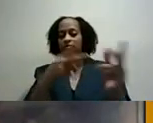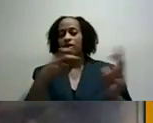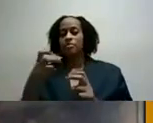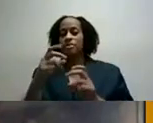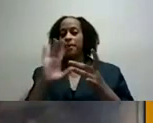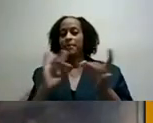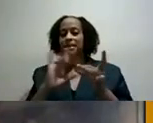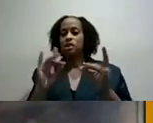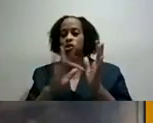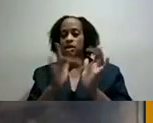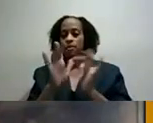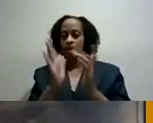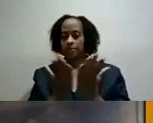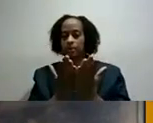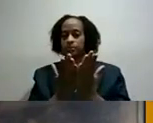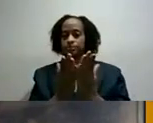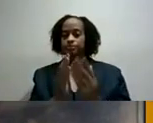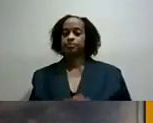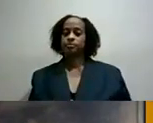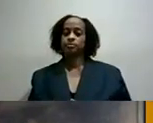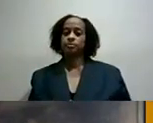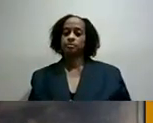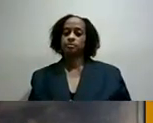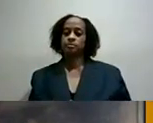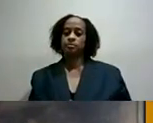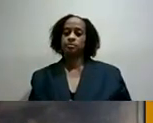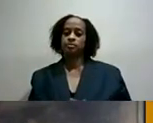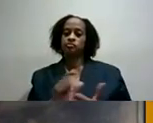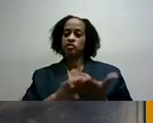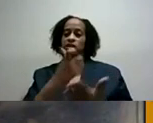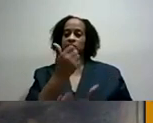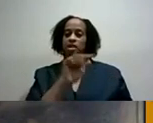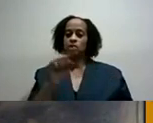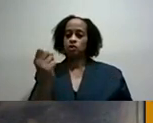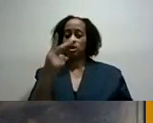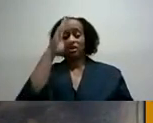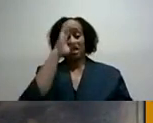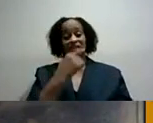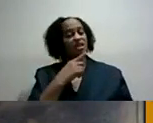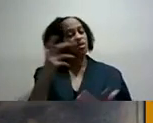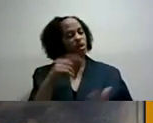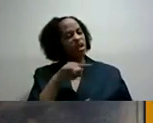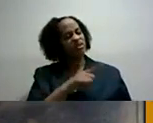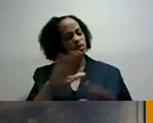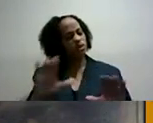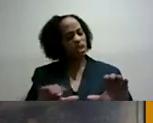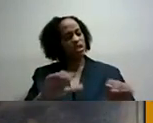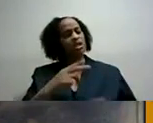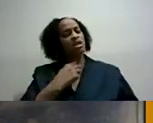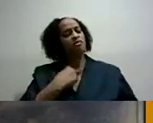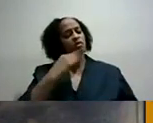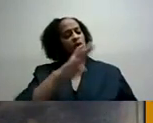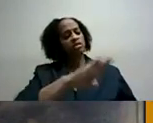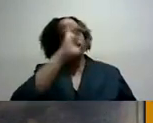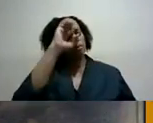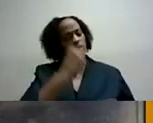Bible, and when verses 10 to 12, God said, what have you done? The voice of your